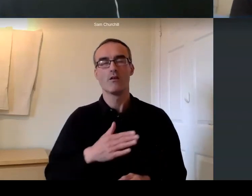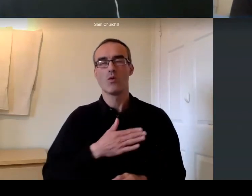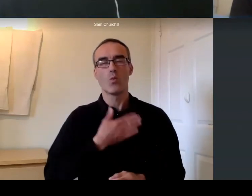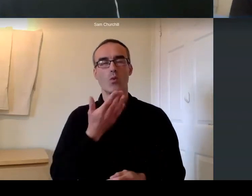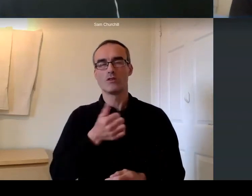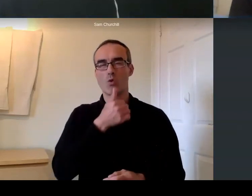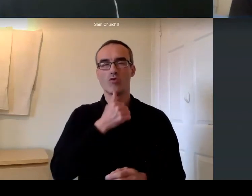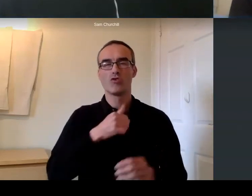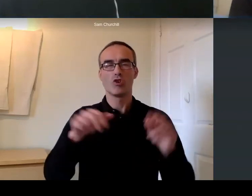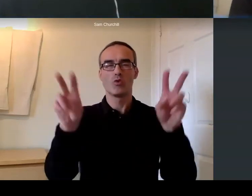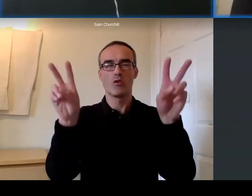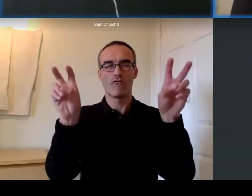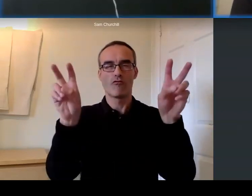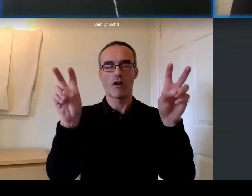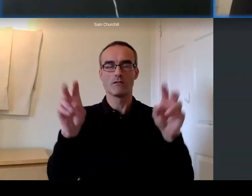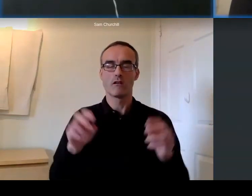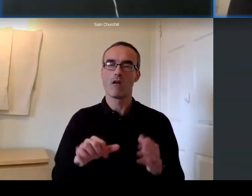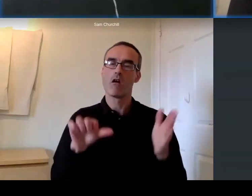enough at reaching people.